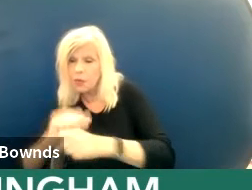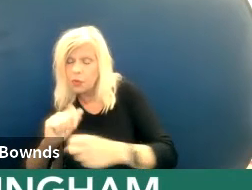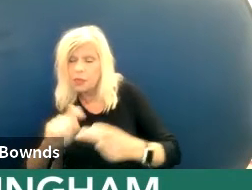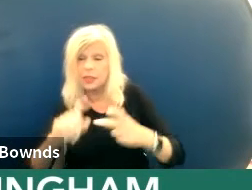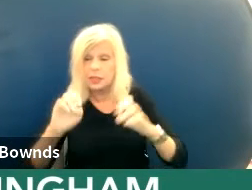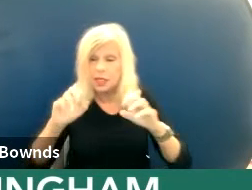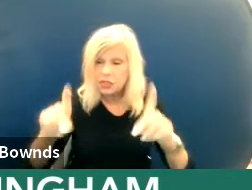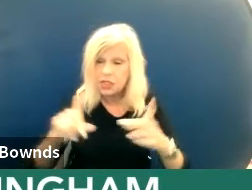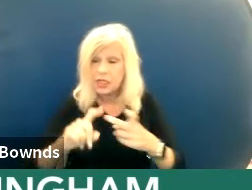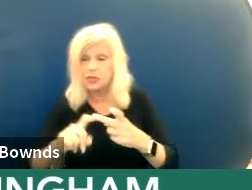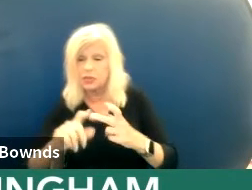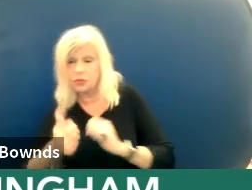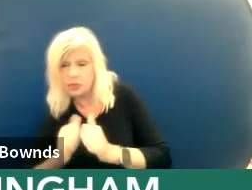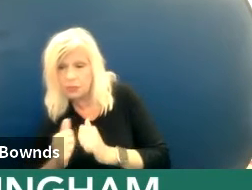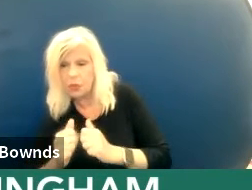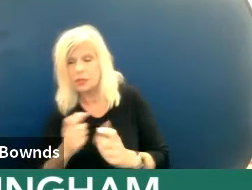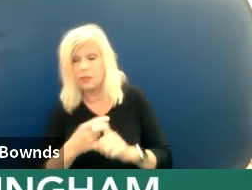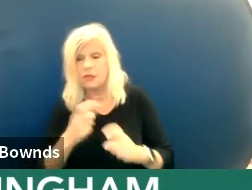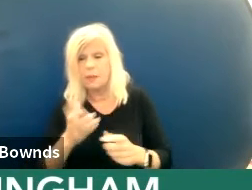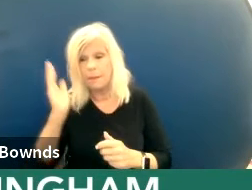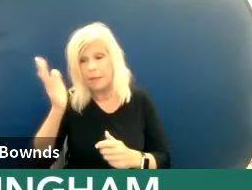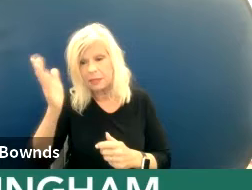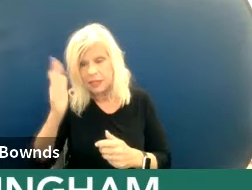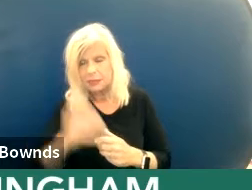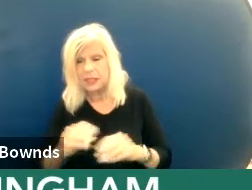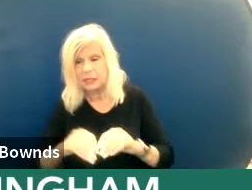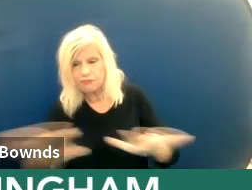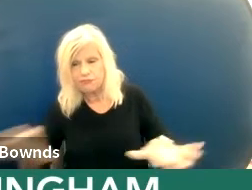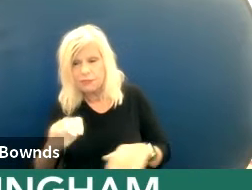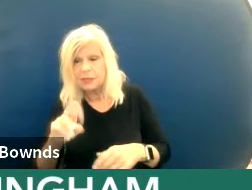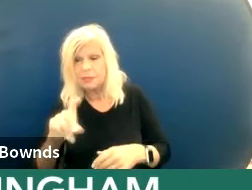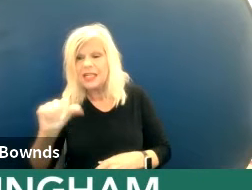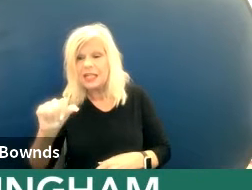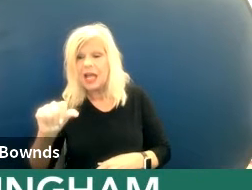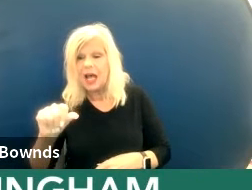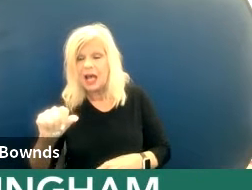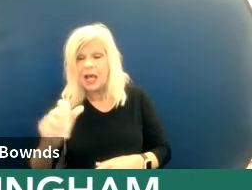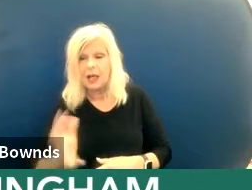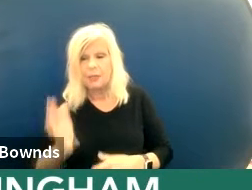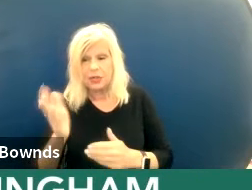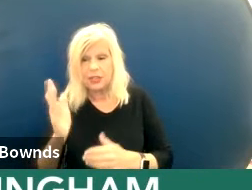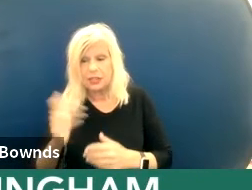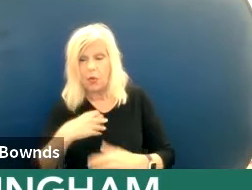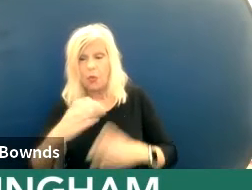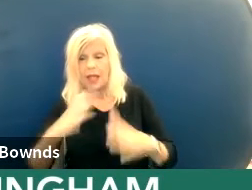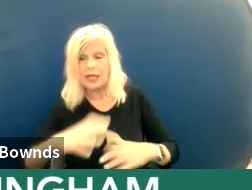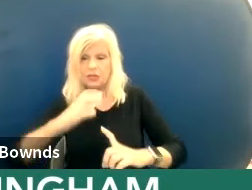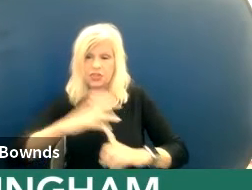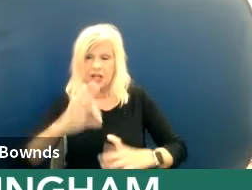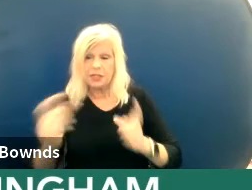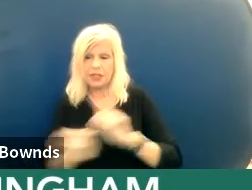education, and sport through public speaking and media appearances. She was a White House Champion of Change